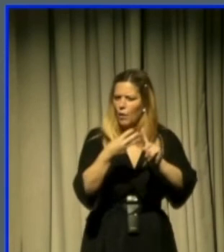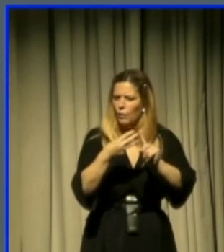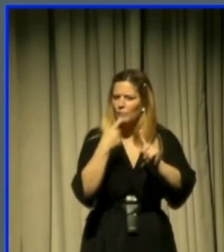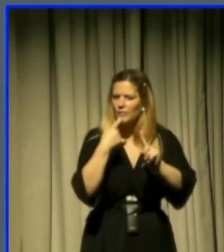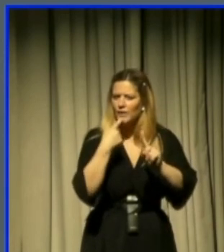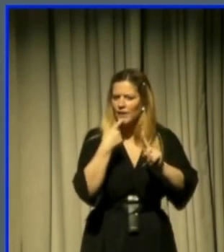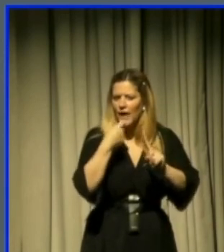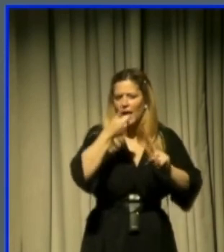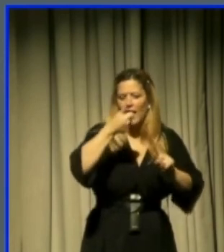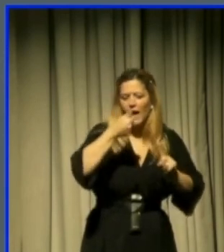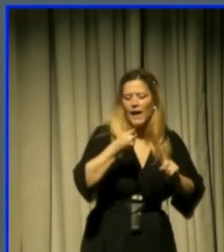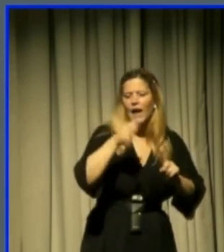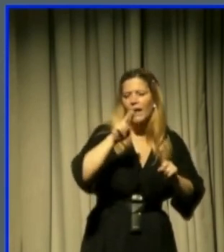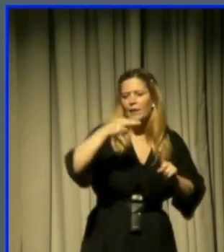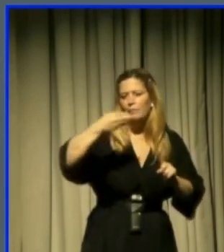faking